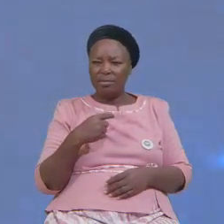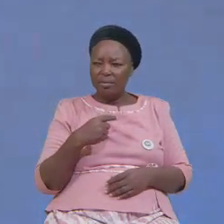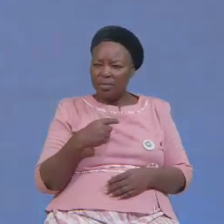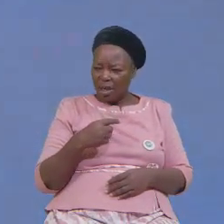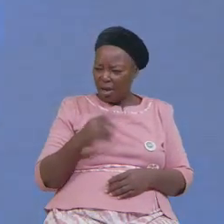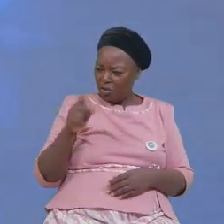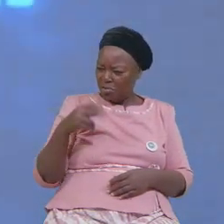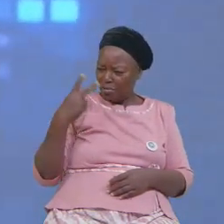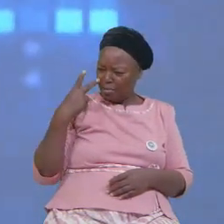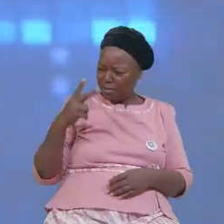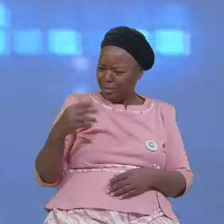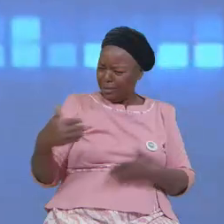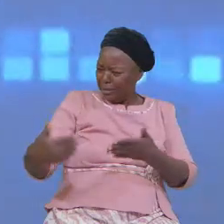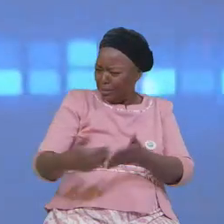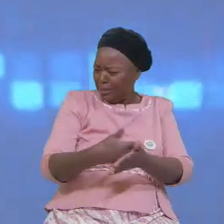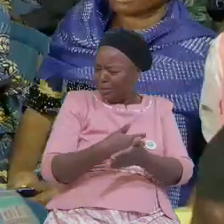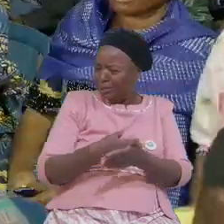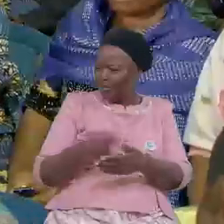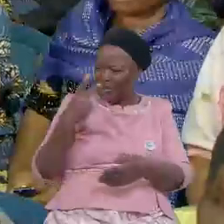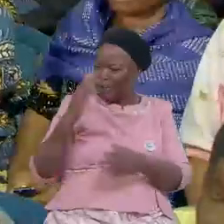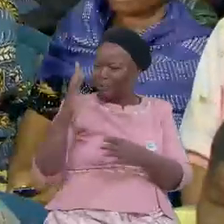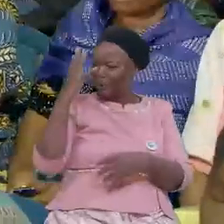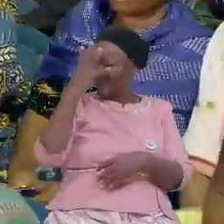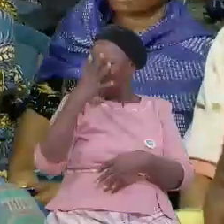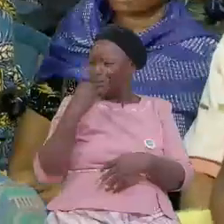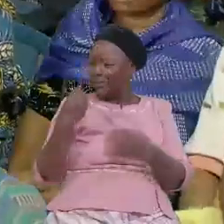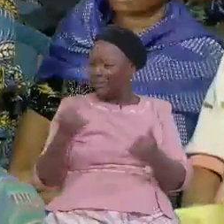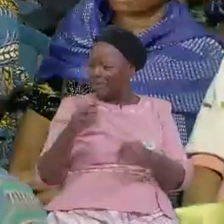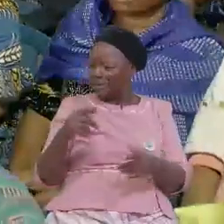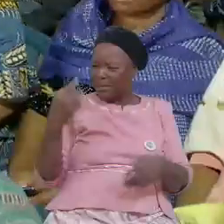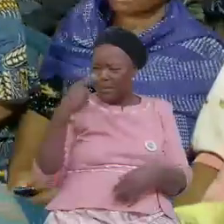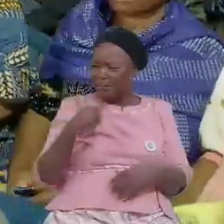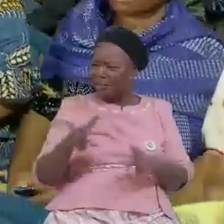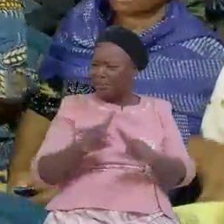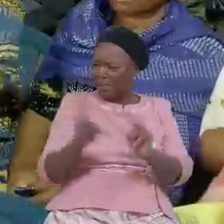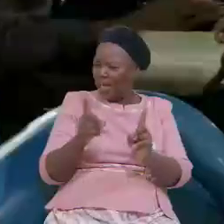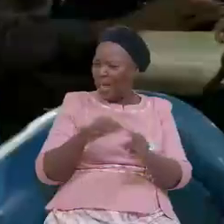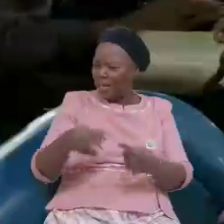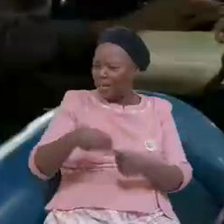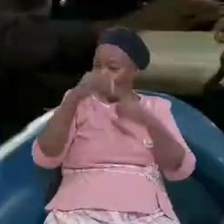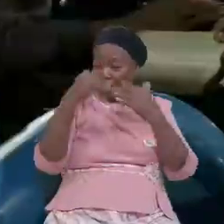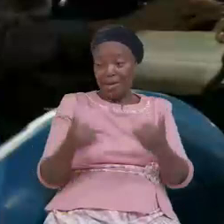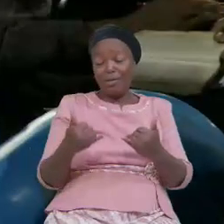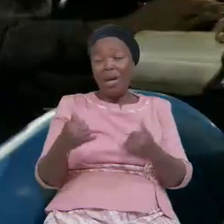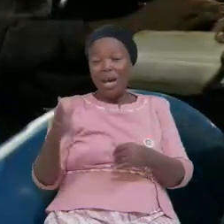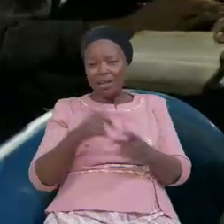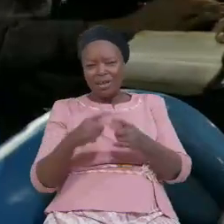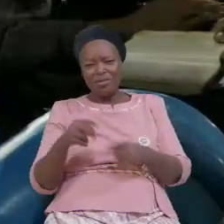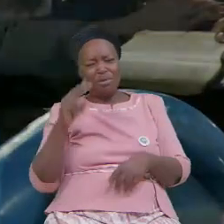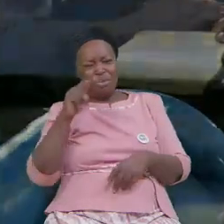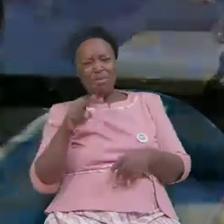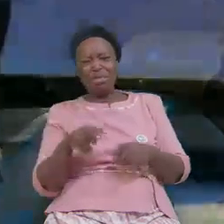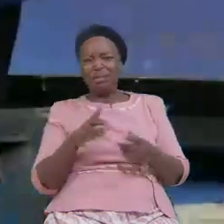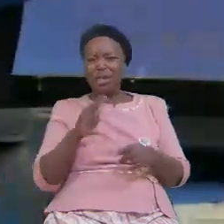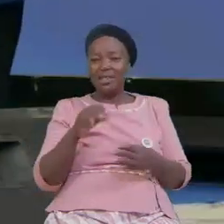new. You look different. You look special now. You look special by the Spirit